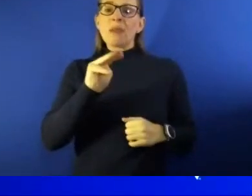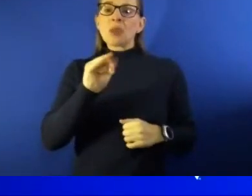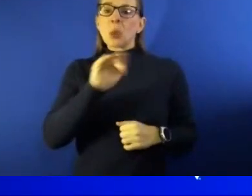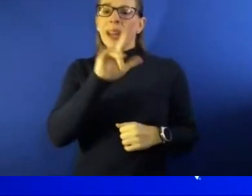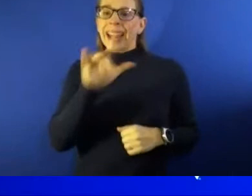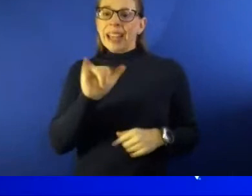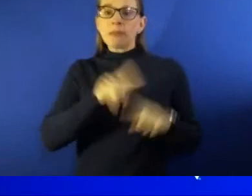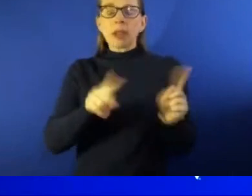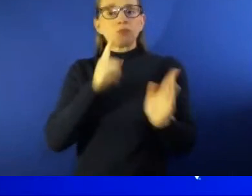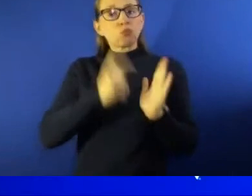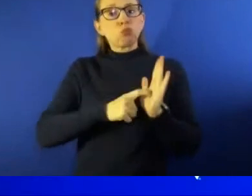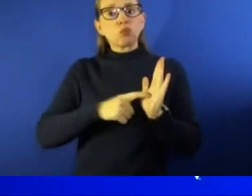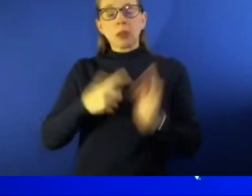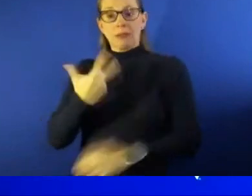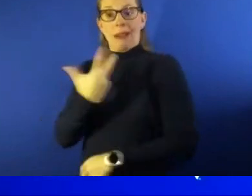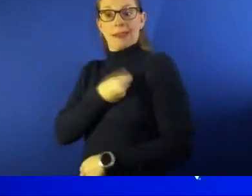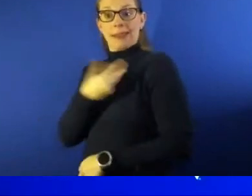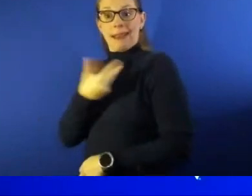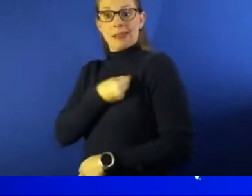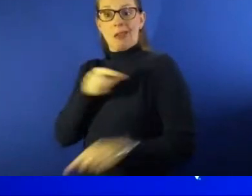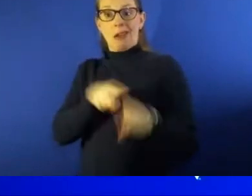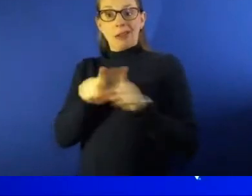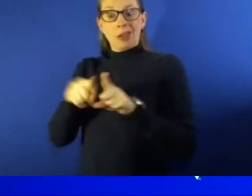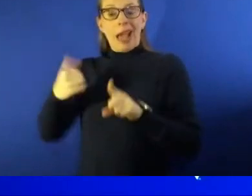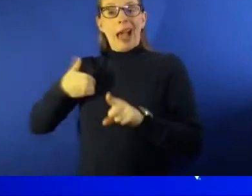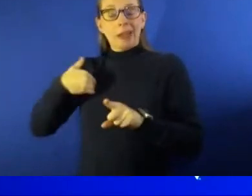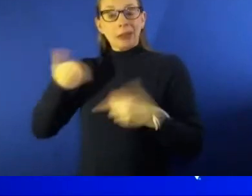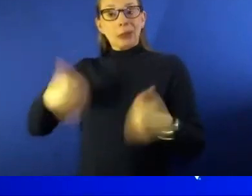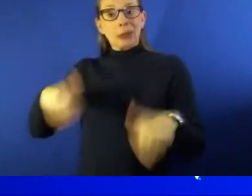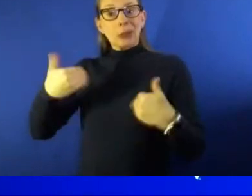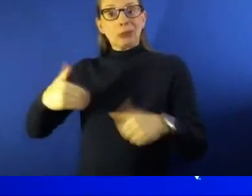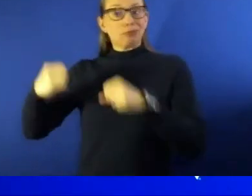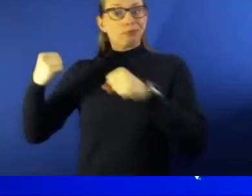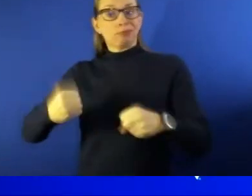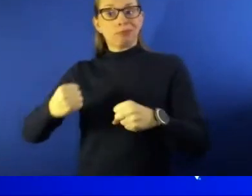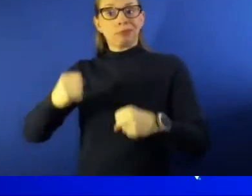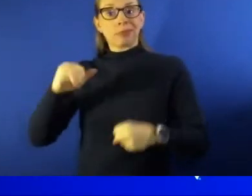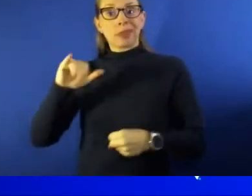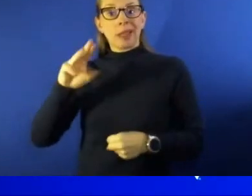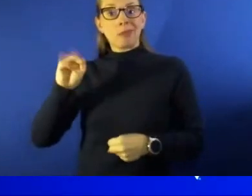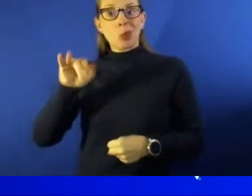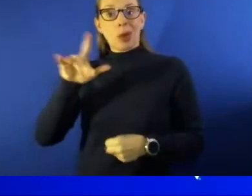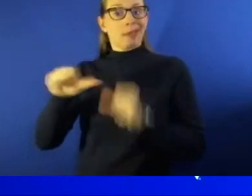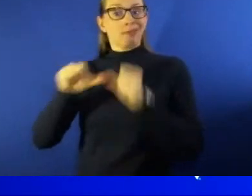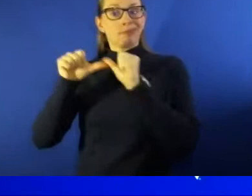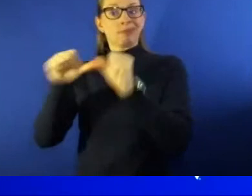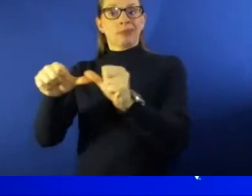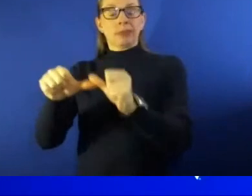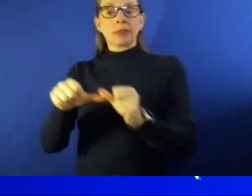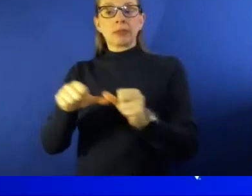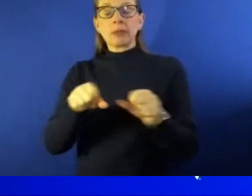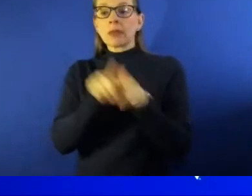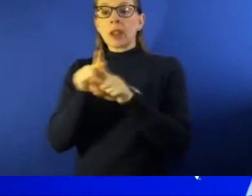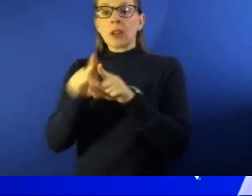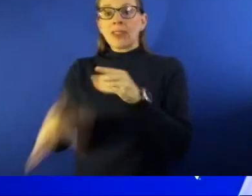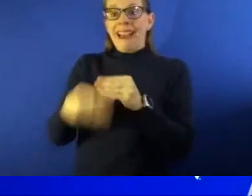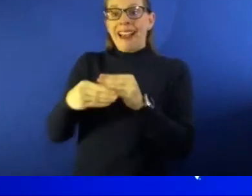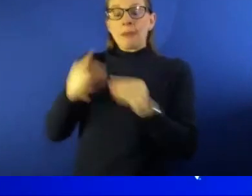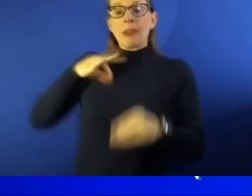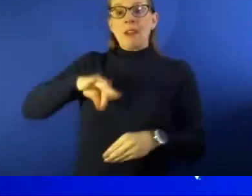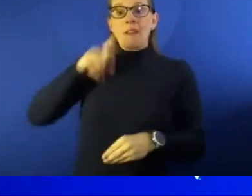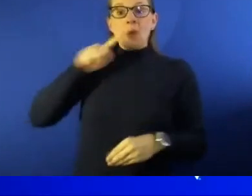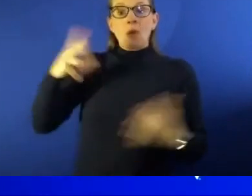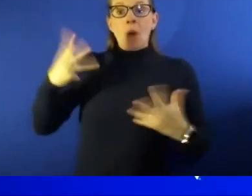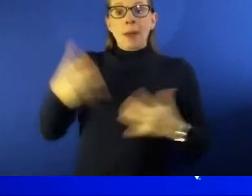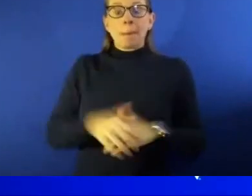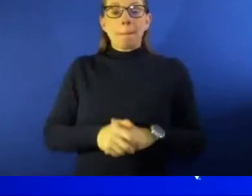is vaccination also has significantly durable immunity, but also probably the added benefit of the